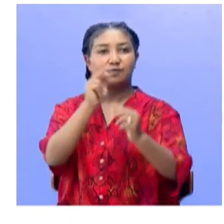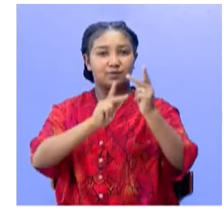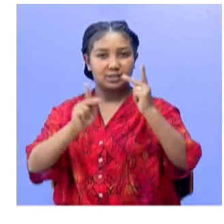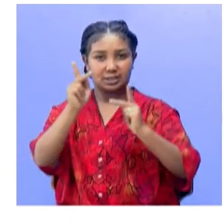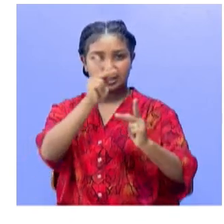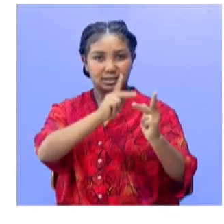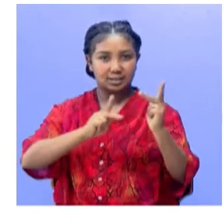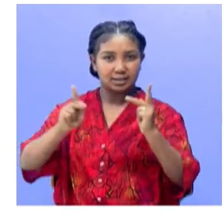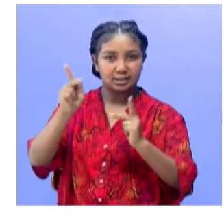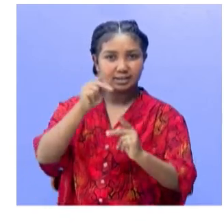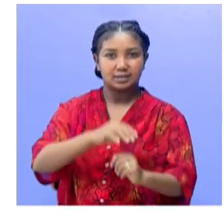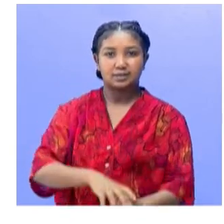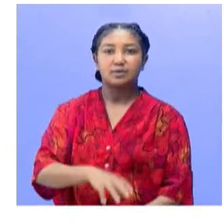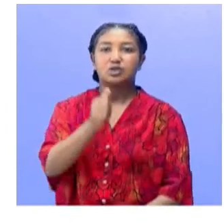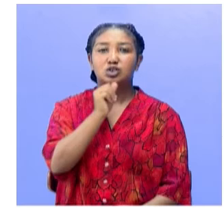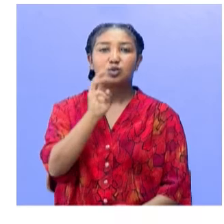visit